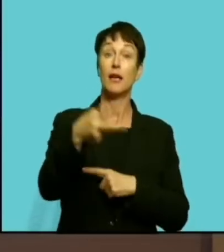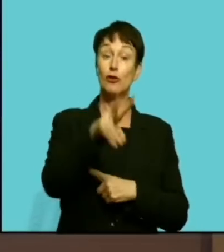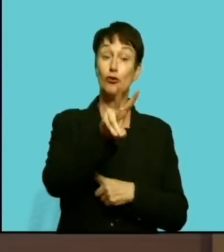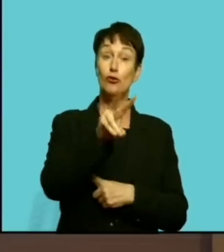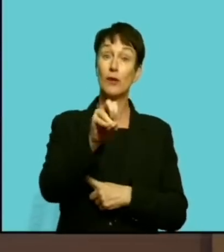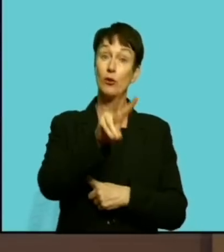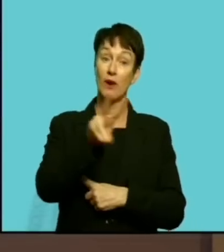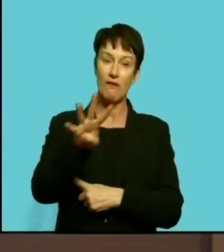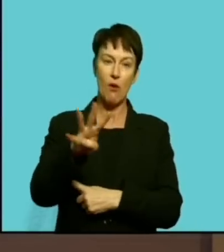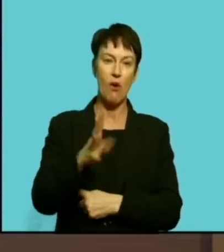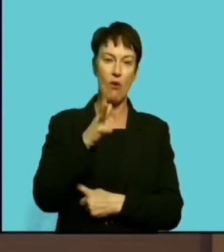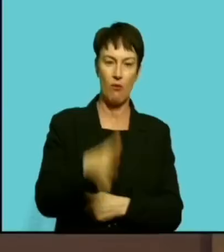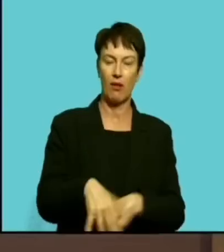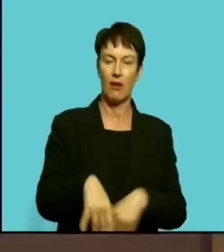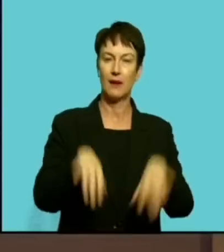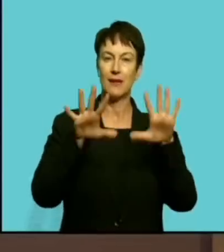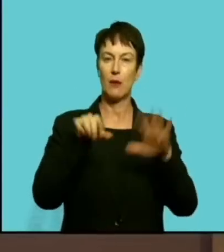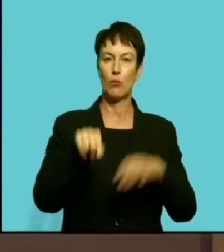2024.